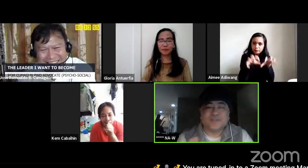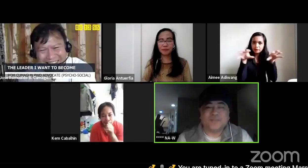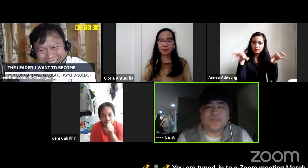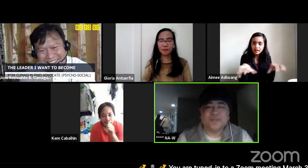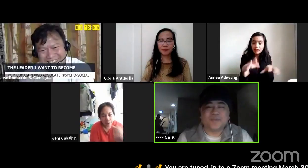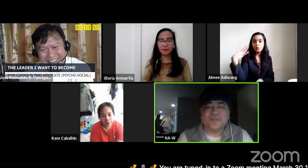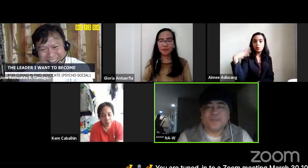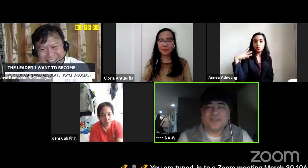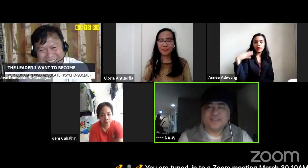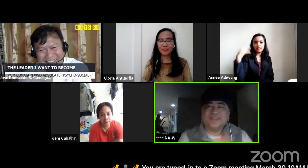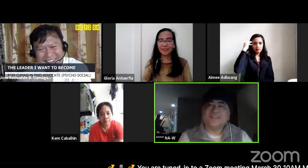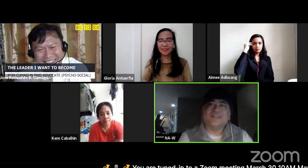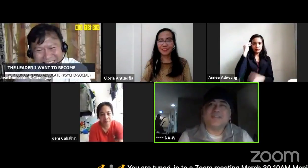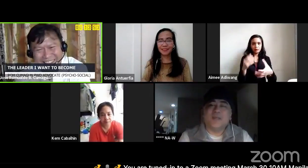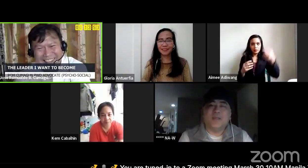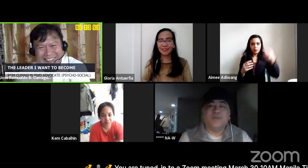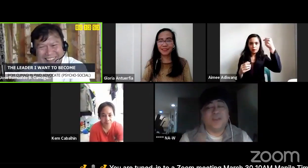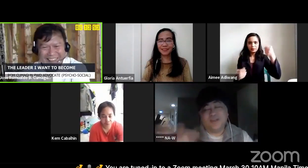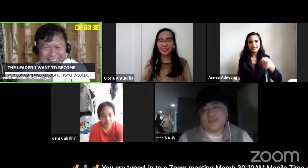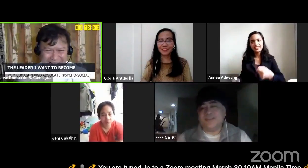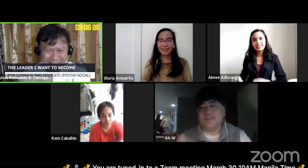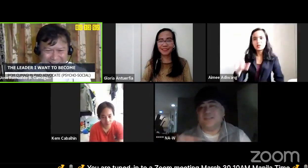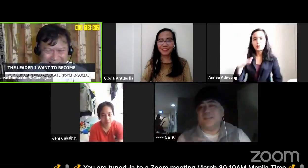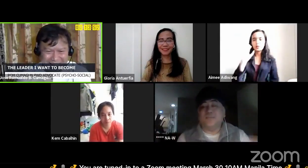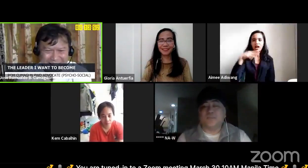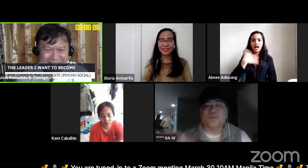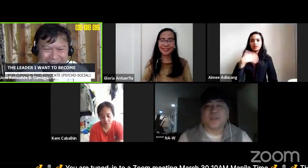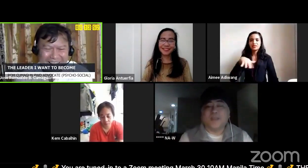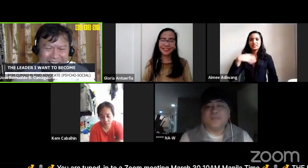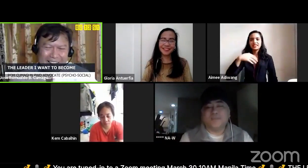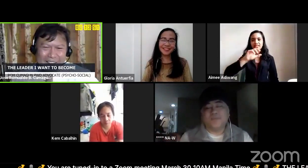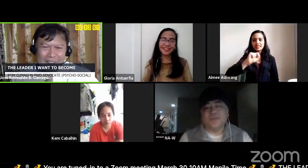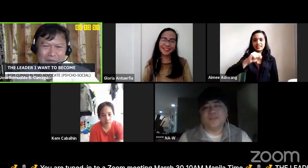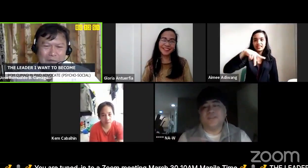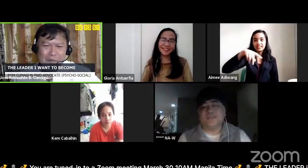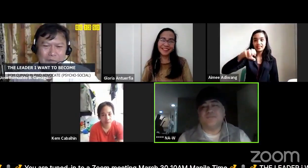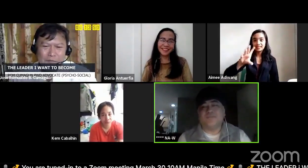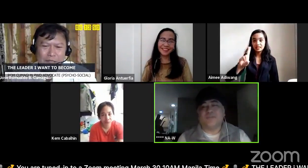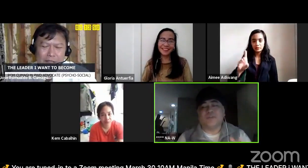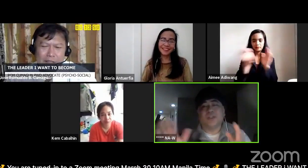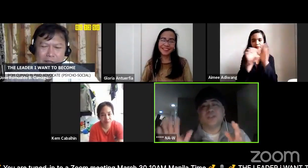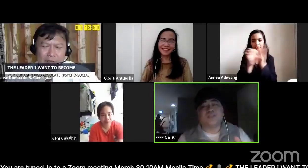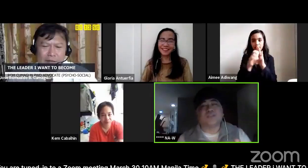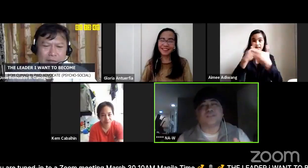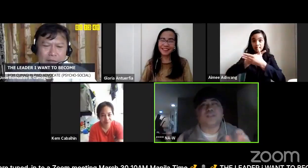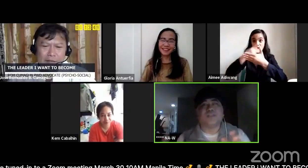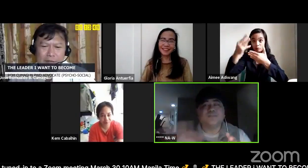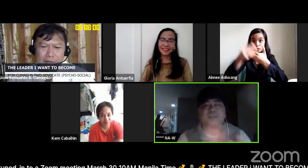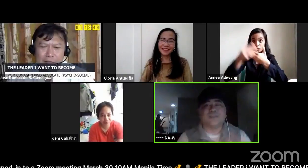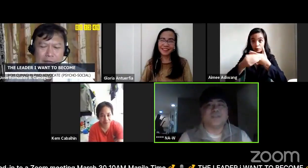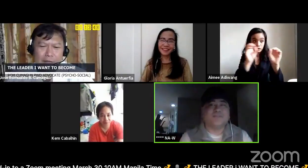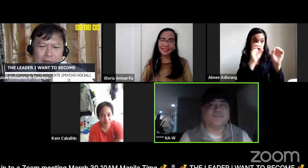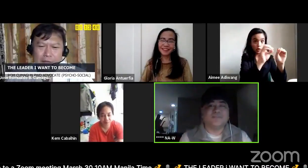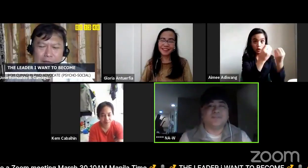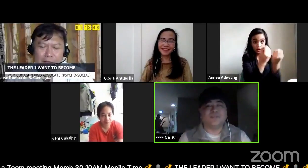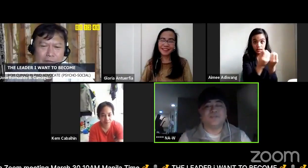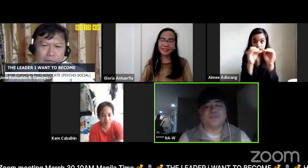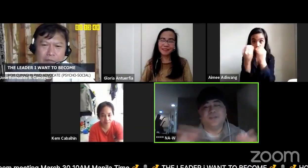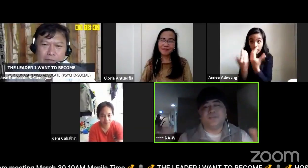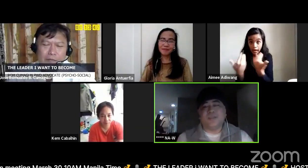that yung speed, see. Roma. Sige. Well, in any program, if an organization set an